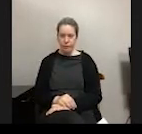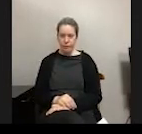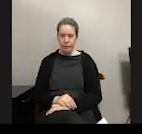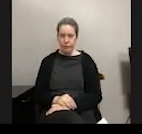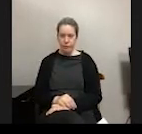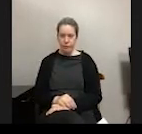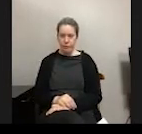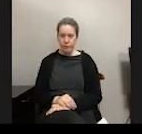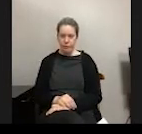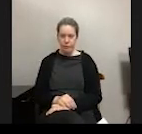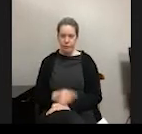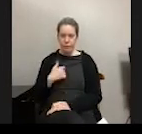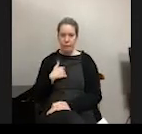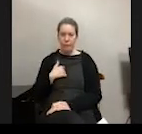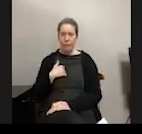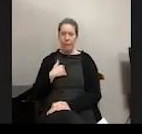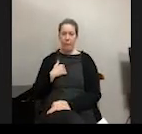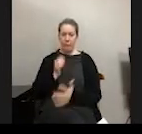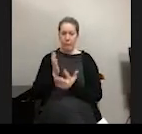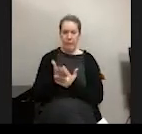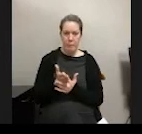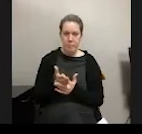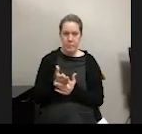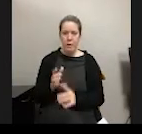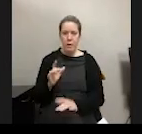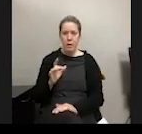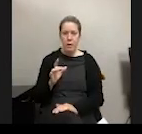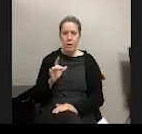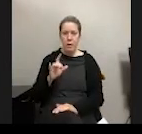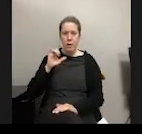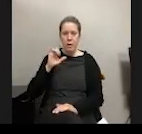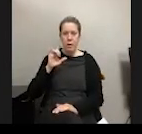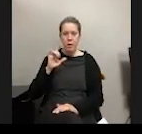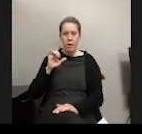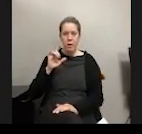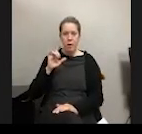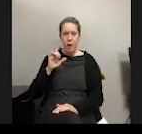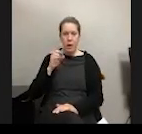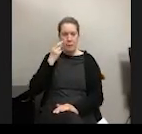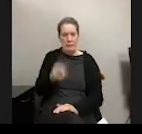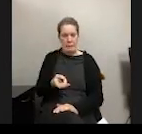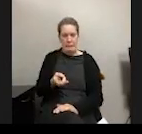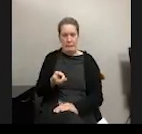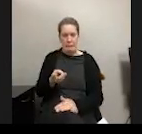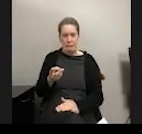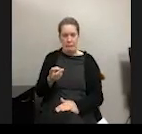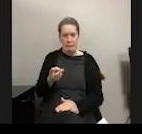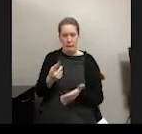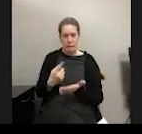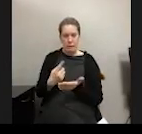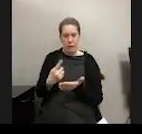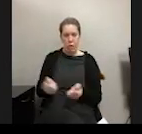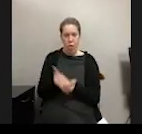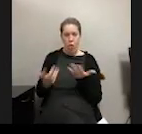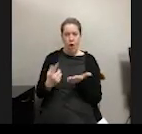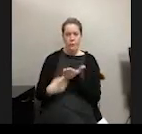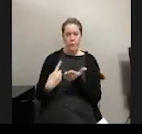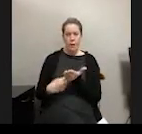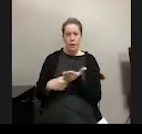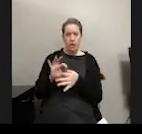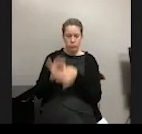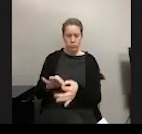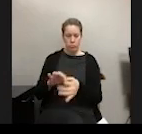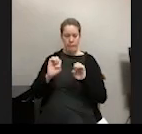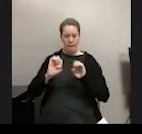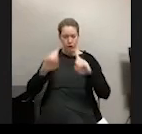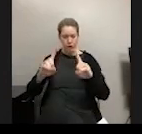I'm just to jump in here. I'm seeing a lot of conversation regarding education regarding public art to the public